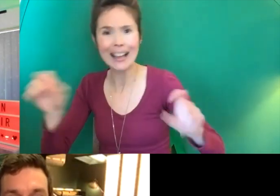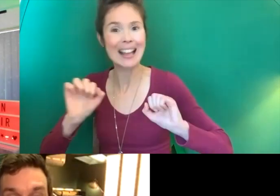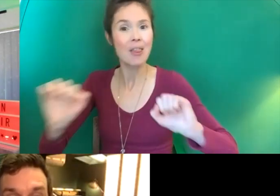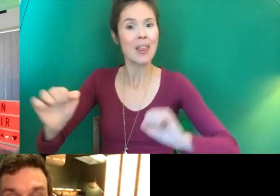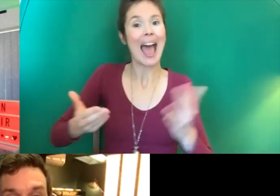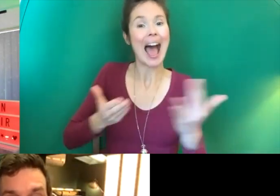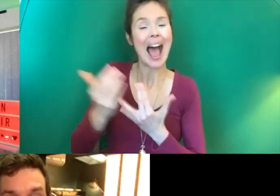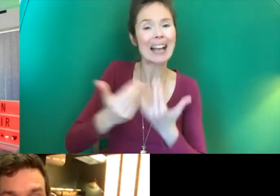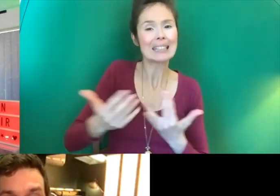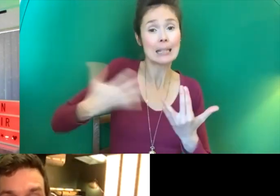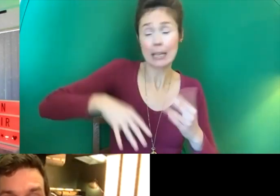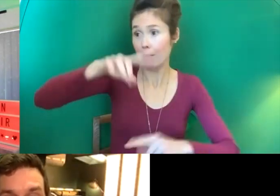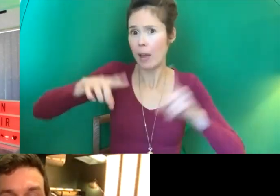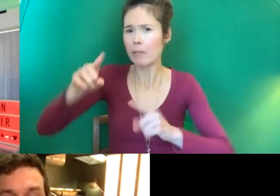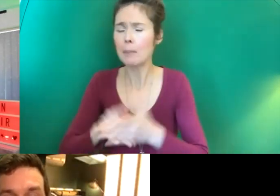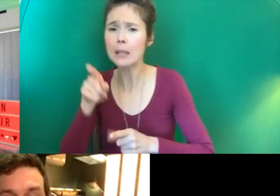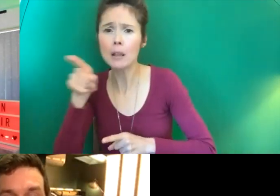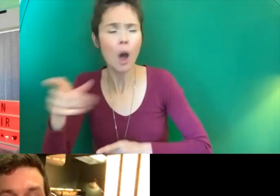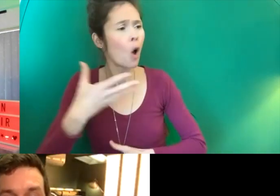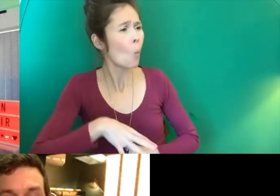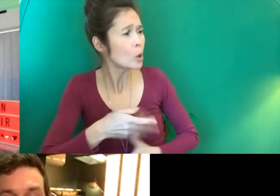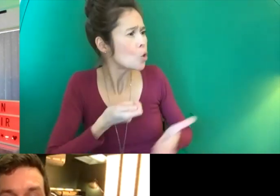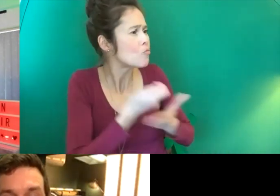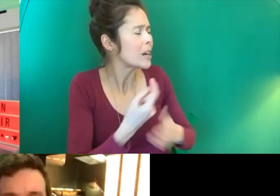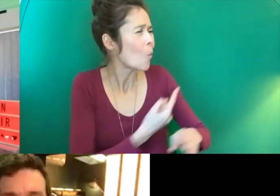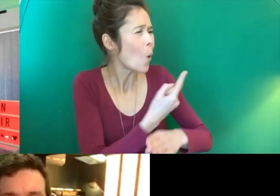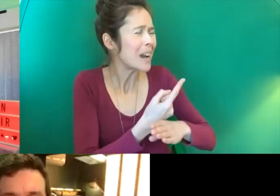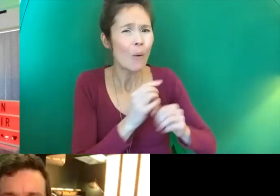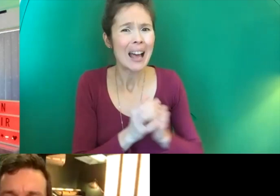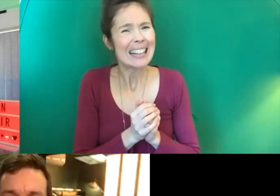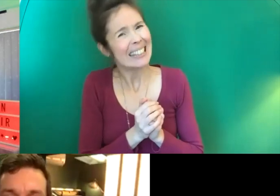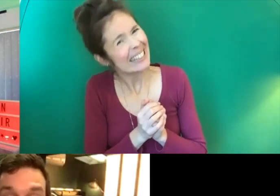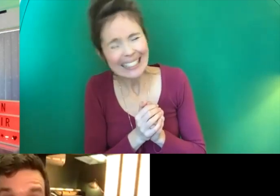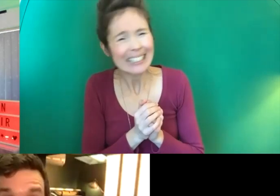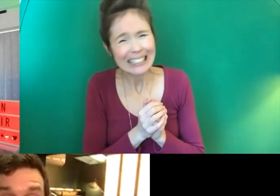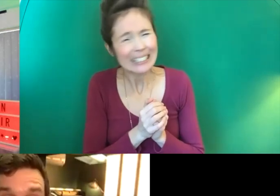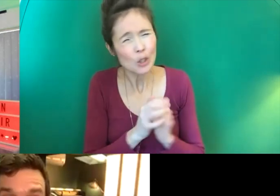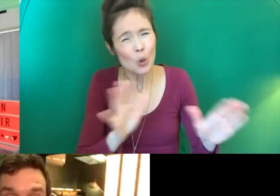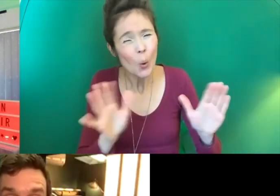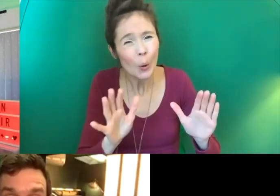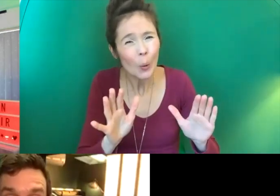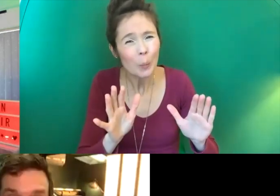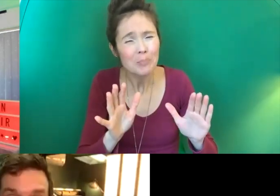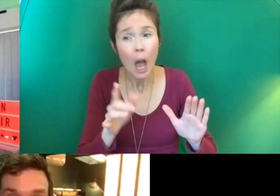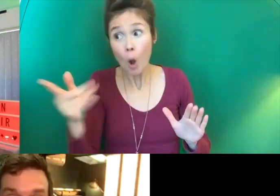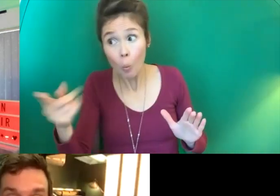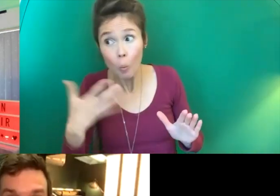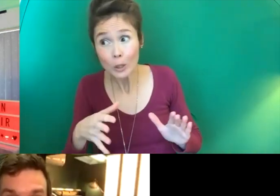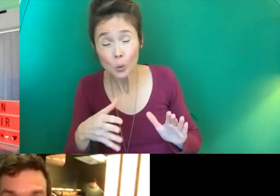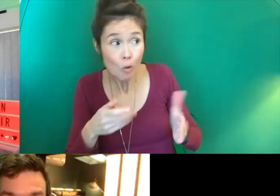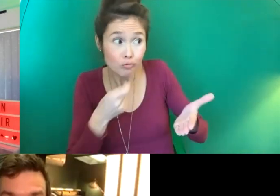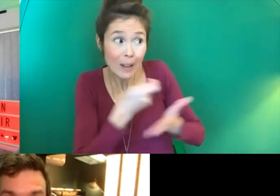project could work and get the best results. So looking more at what could this project cost that